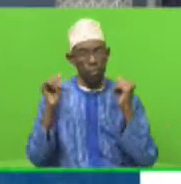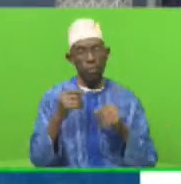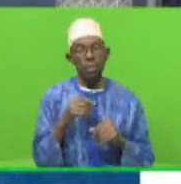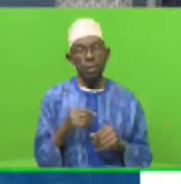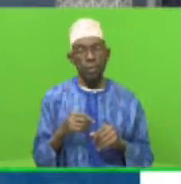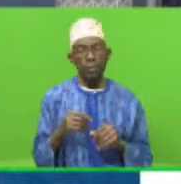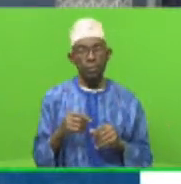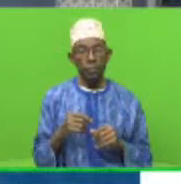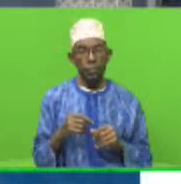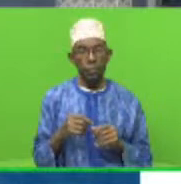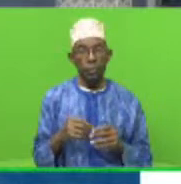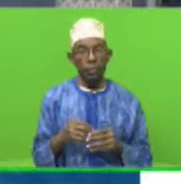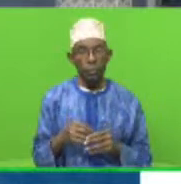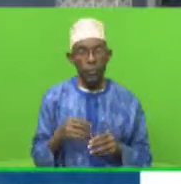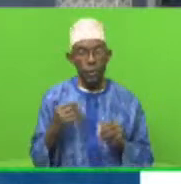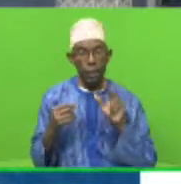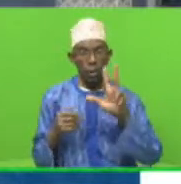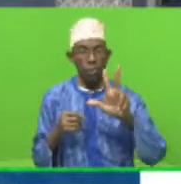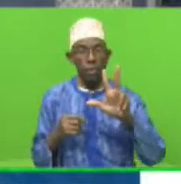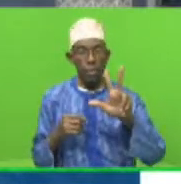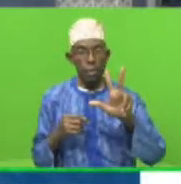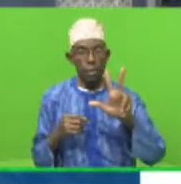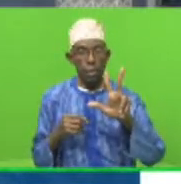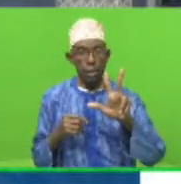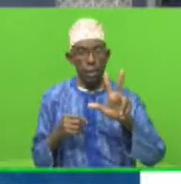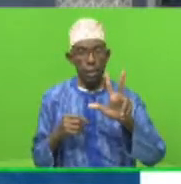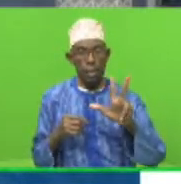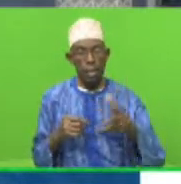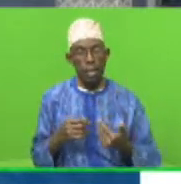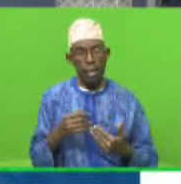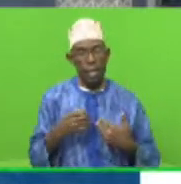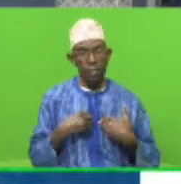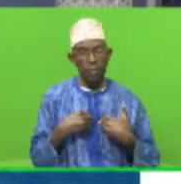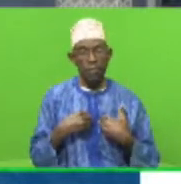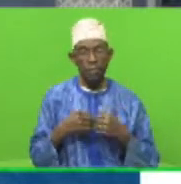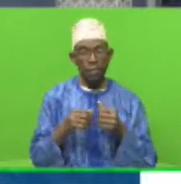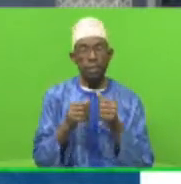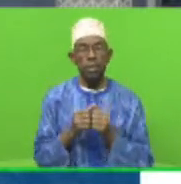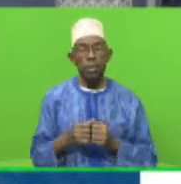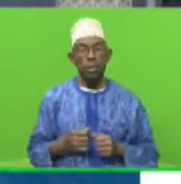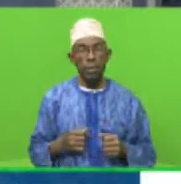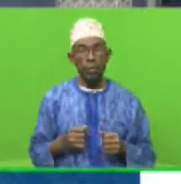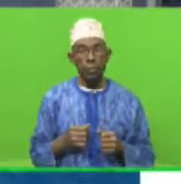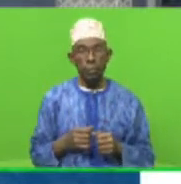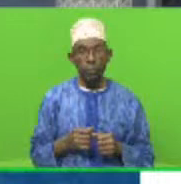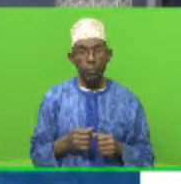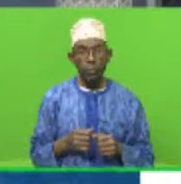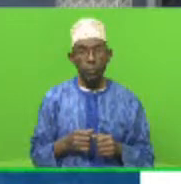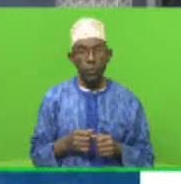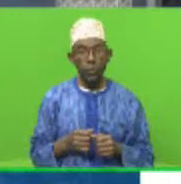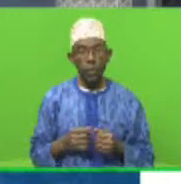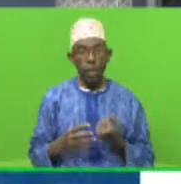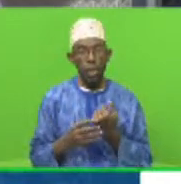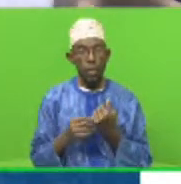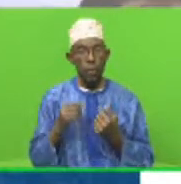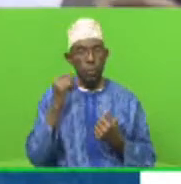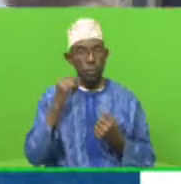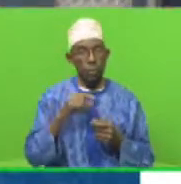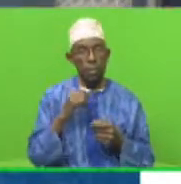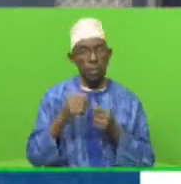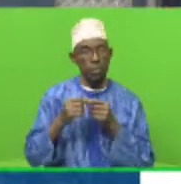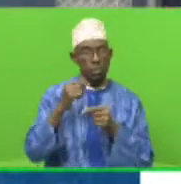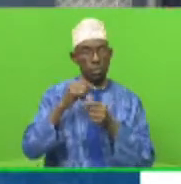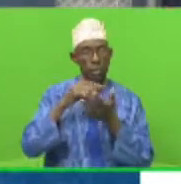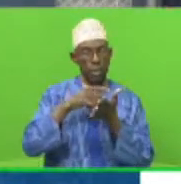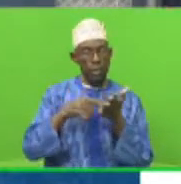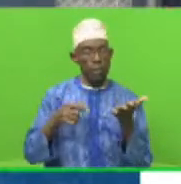second thing. And the third taqlid is taqlid an-nudhara, that you're emulating your peers. And